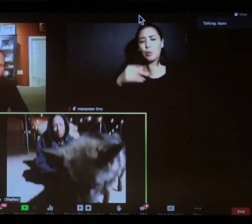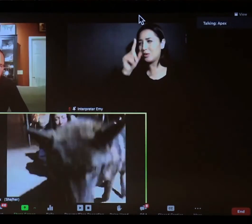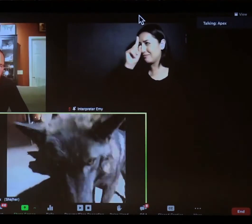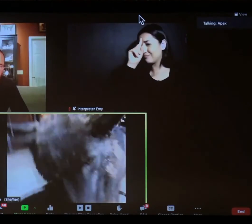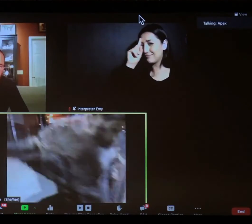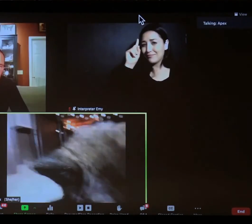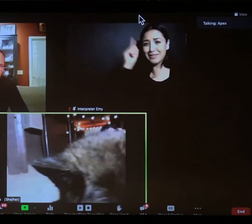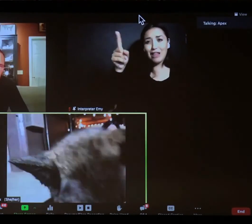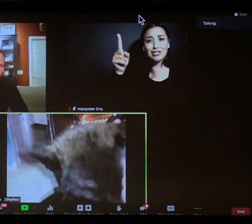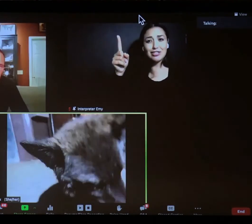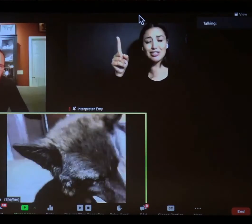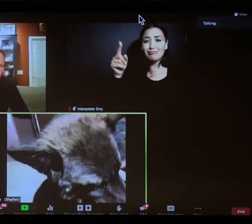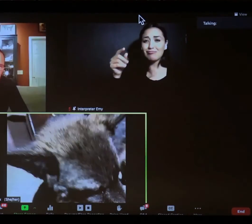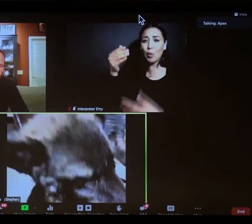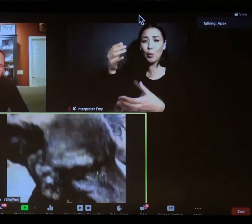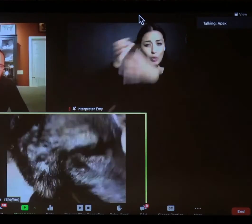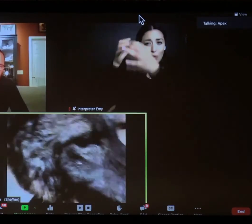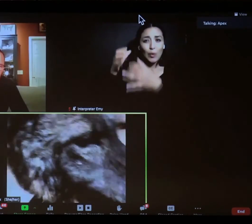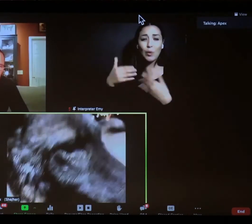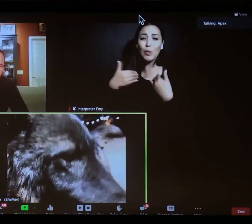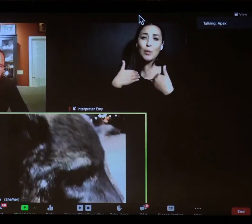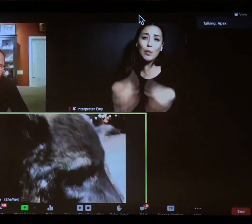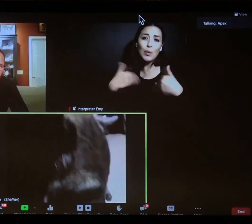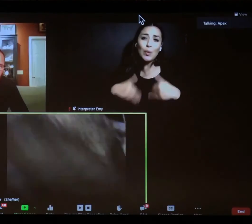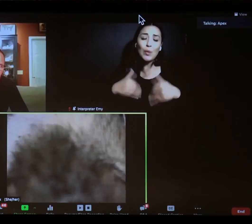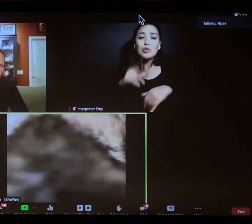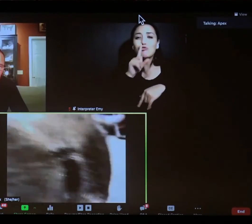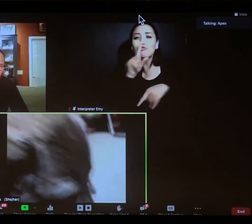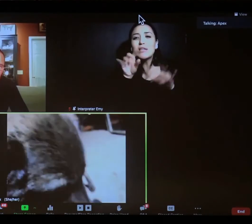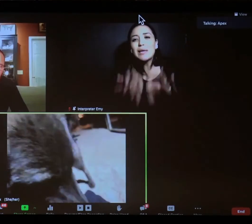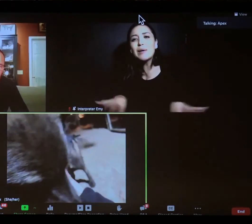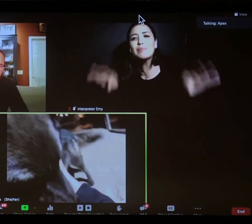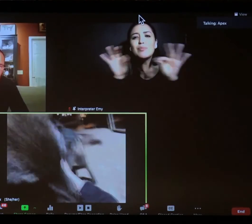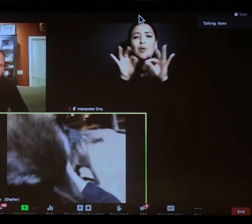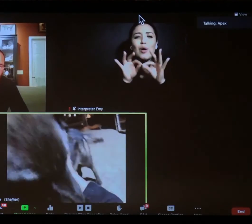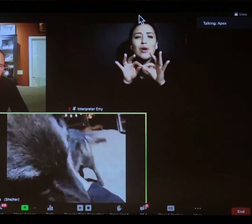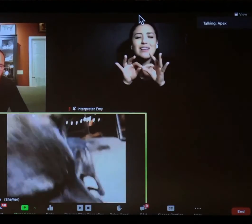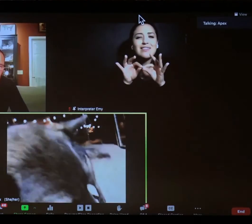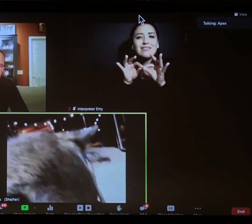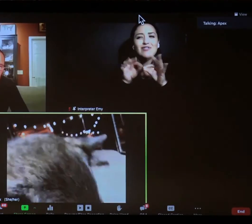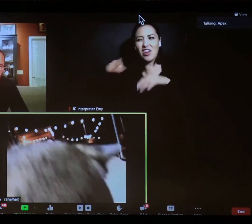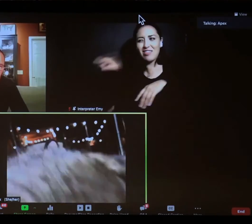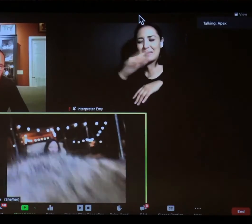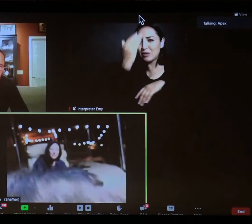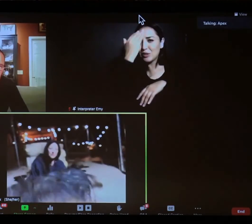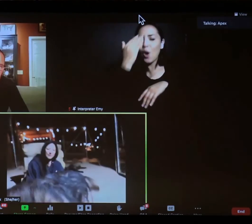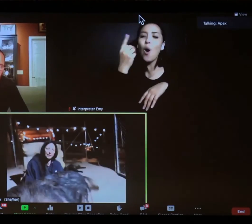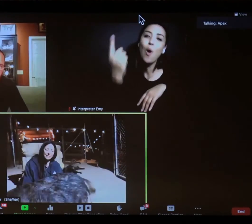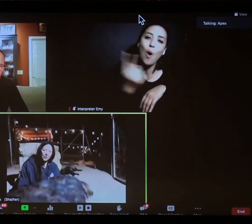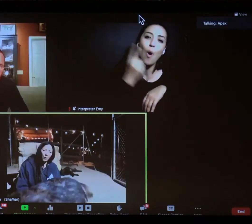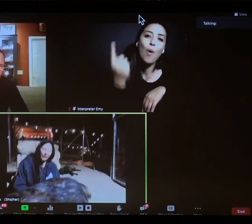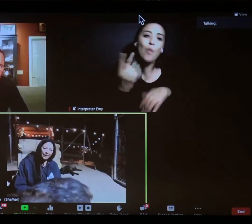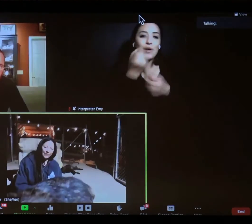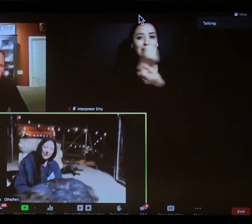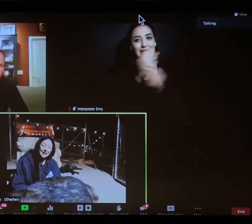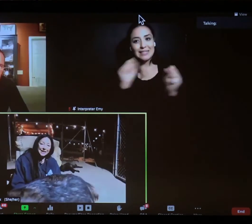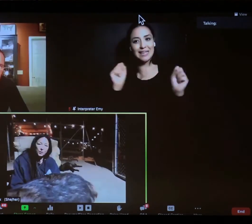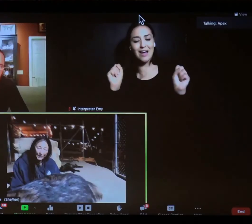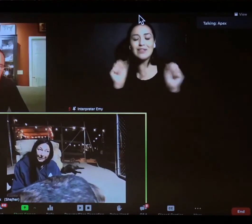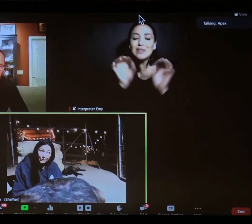really important for them to know that they're always safe. So that is why they trust us in that way. And